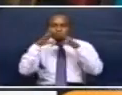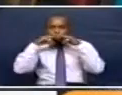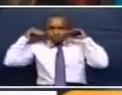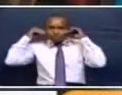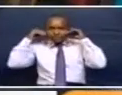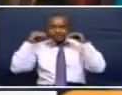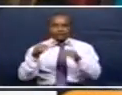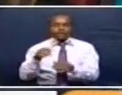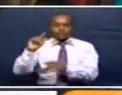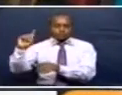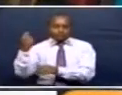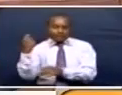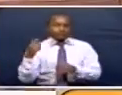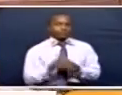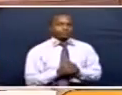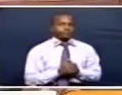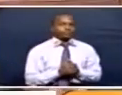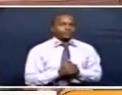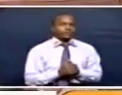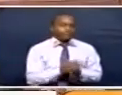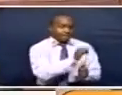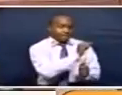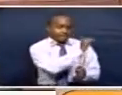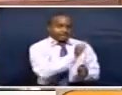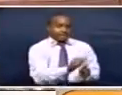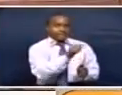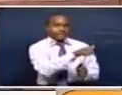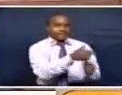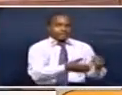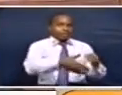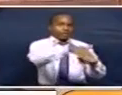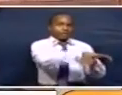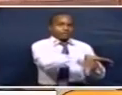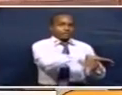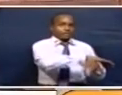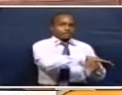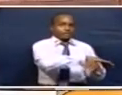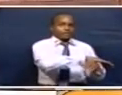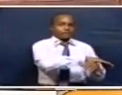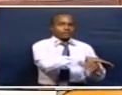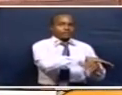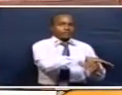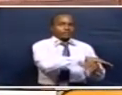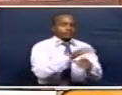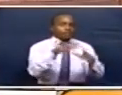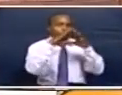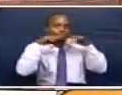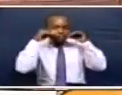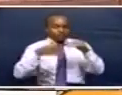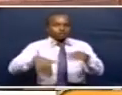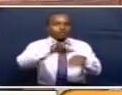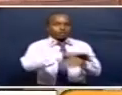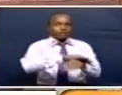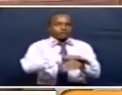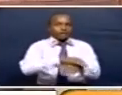of crabs from Kenya. And the ones from Tanzania were covered. The ones from Mozambique were covered. But